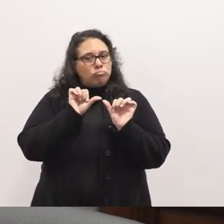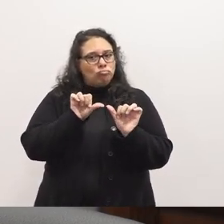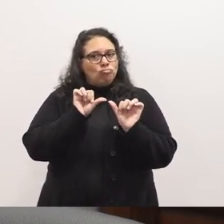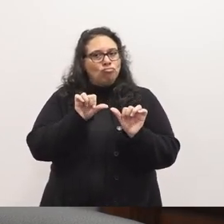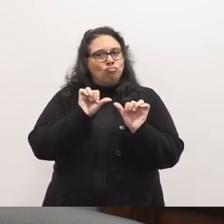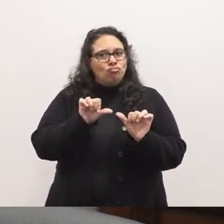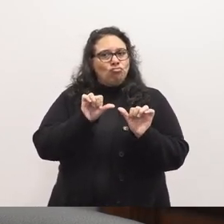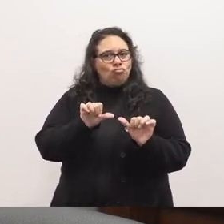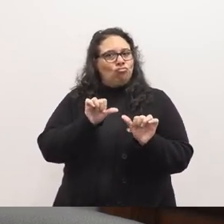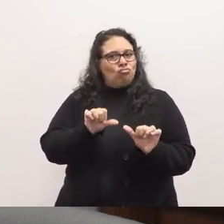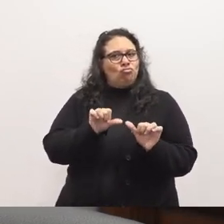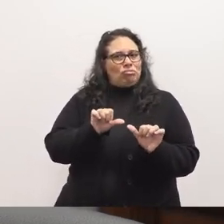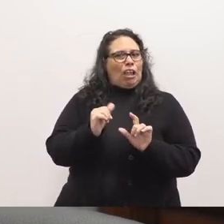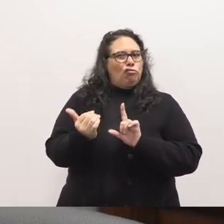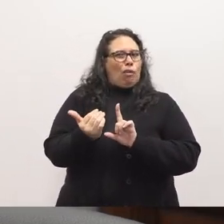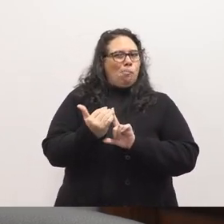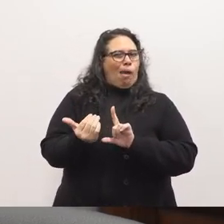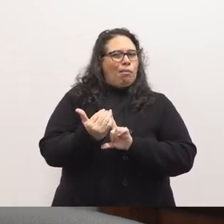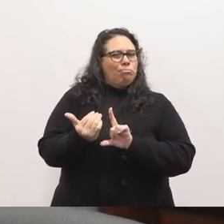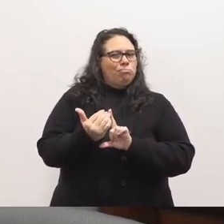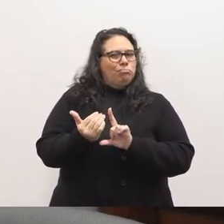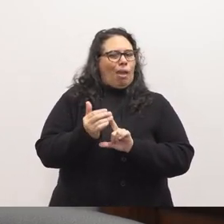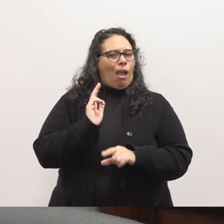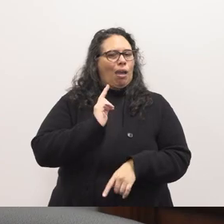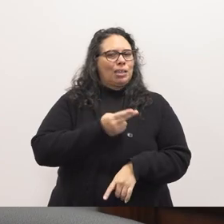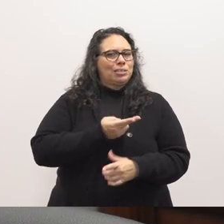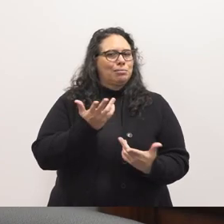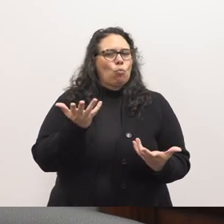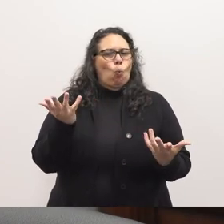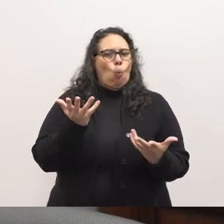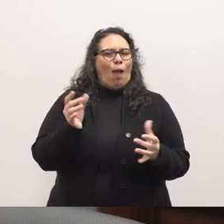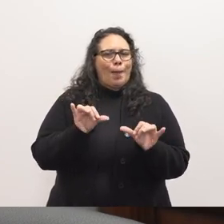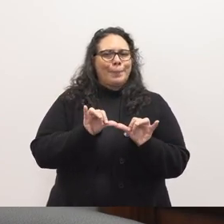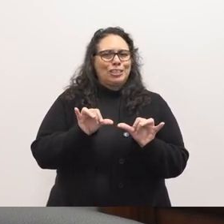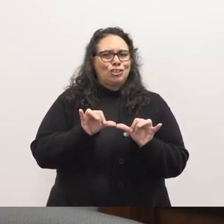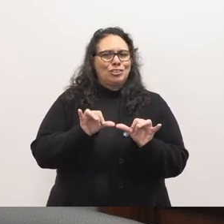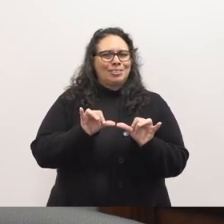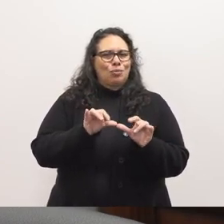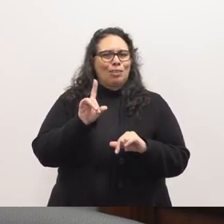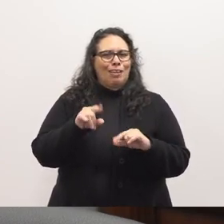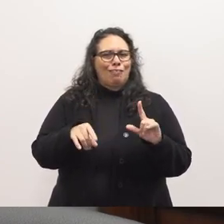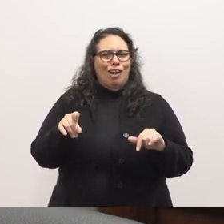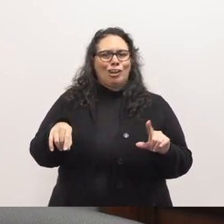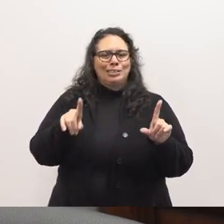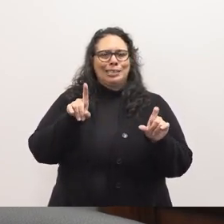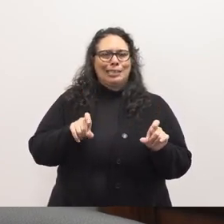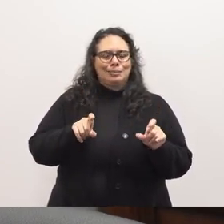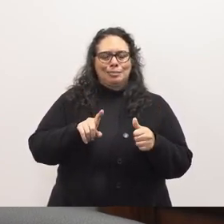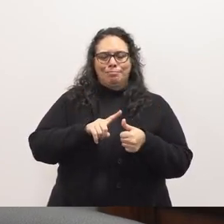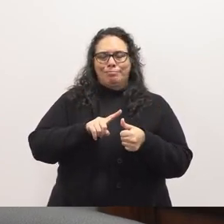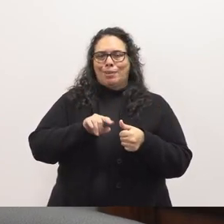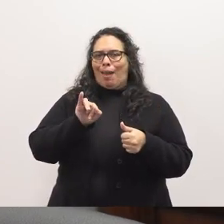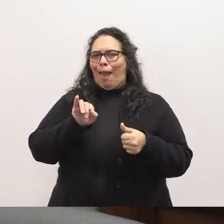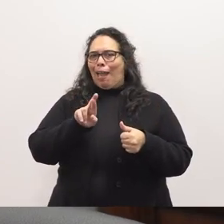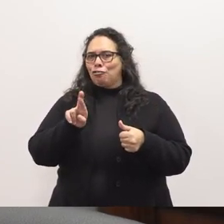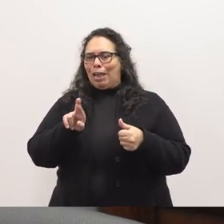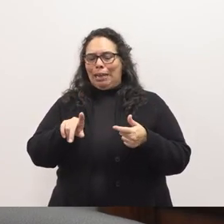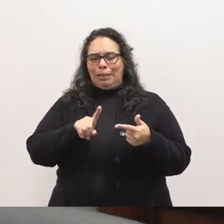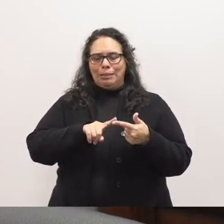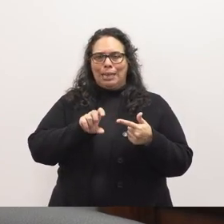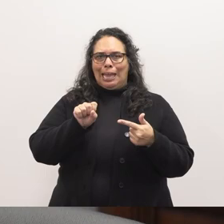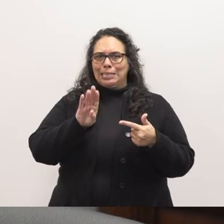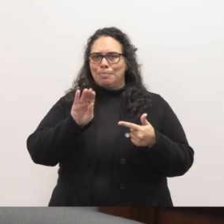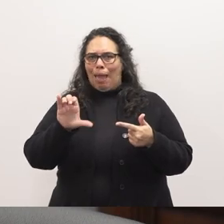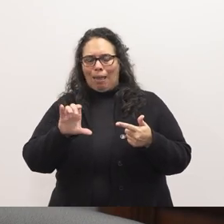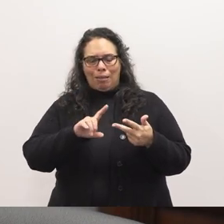basis to keep reminding ourselves, what are we actually measuring with the various assessments, whether it's iReady or the other tools that we're